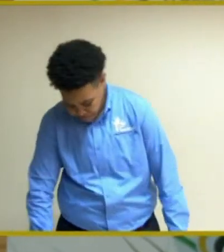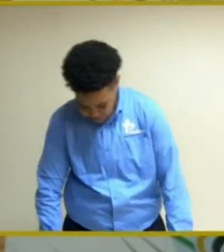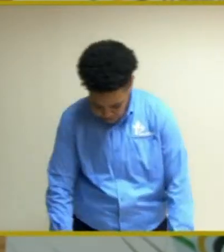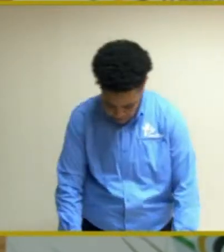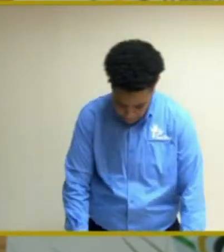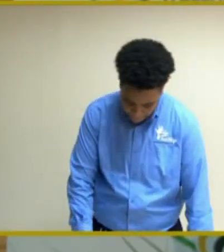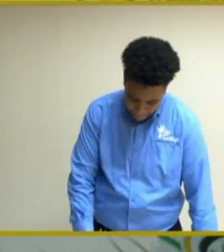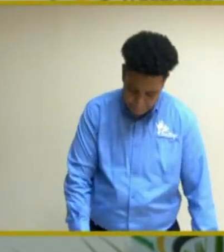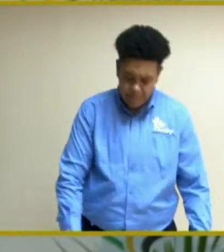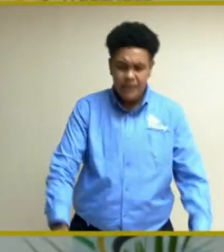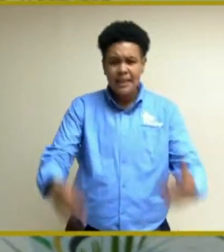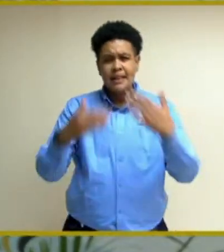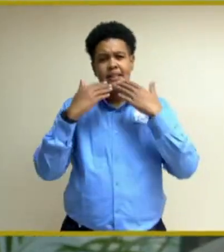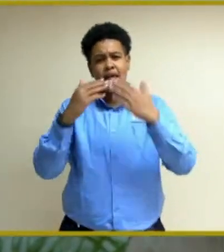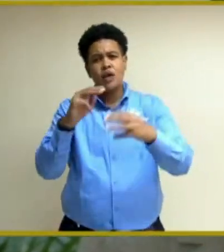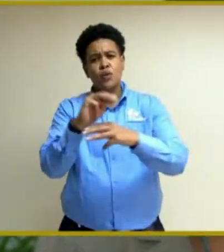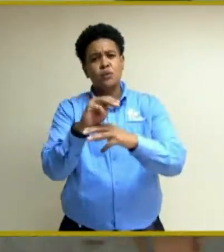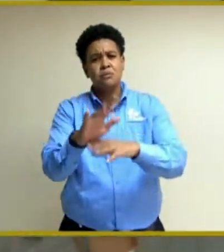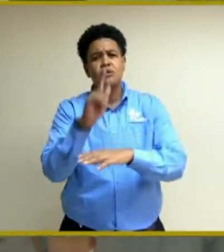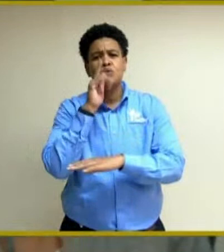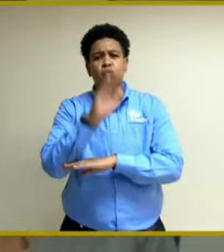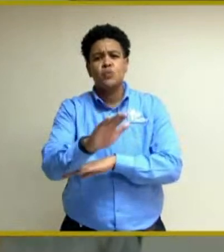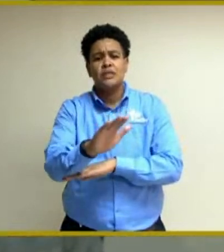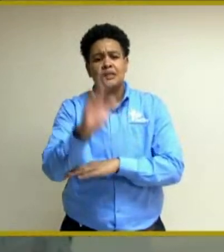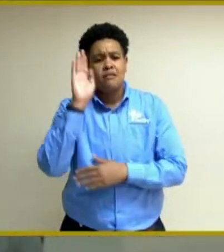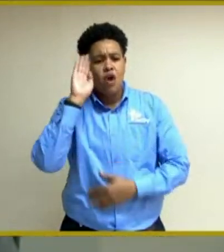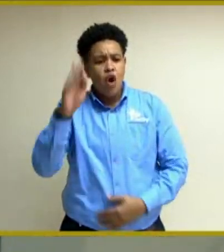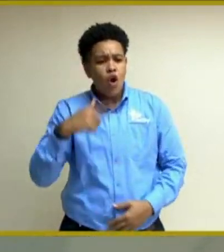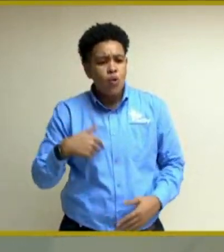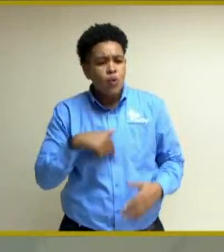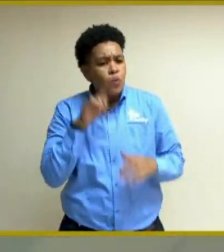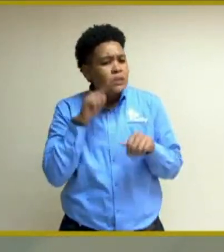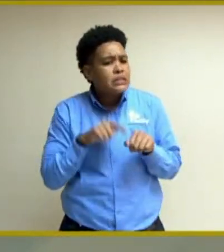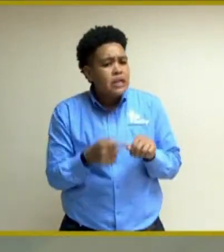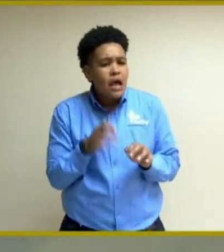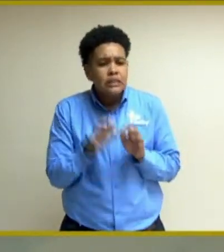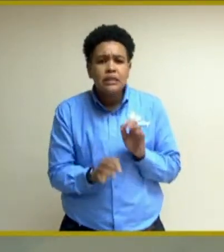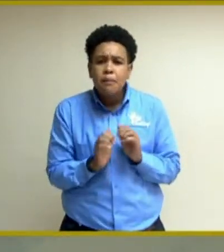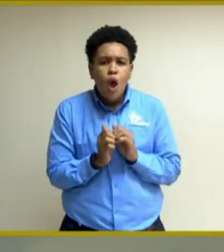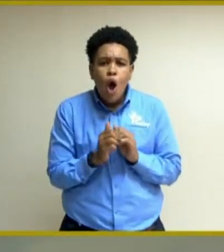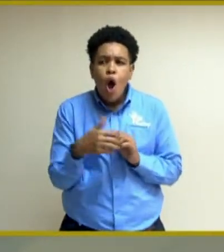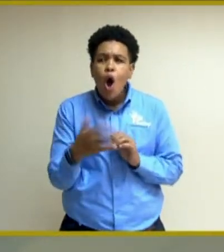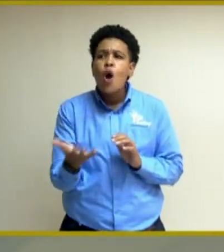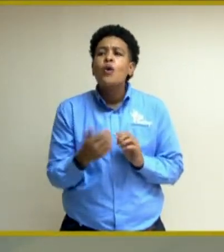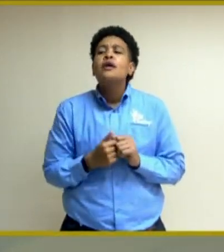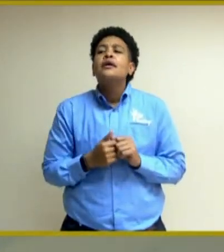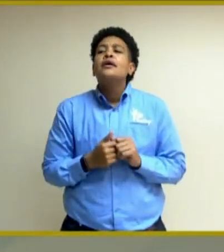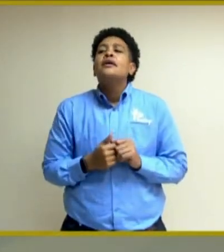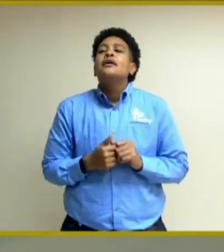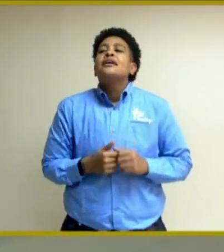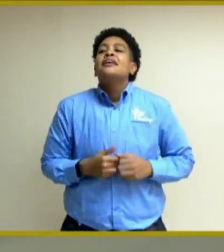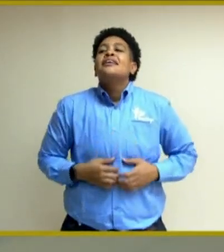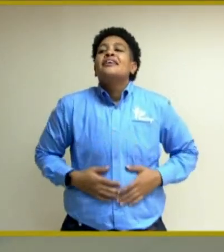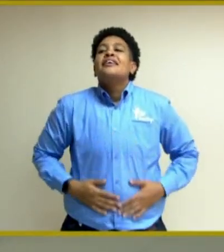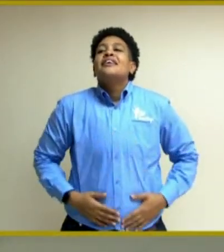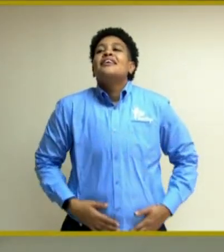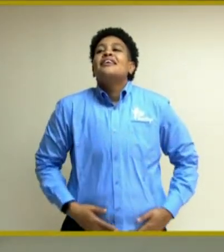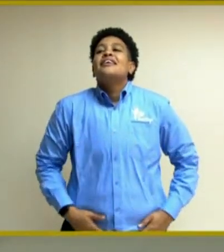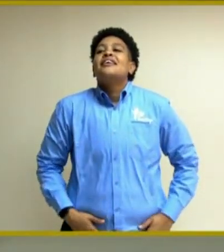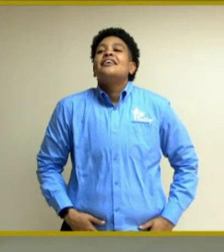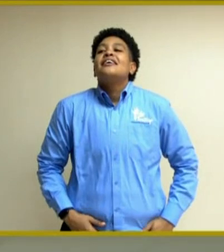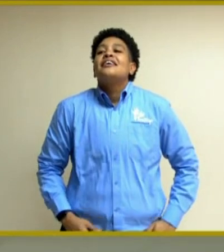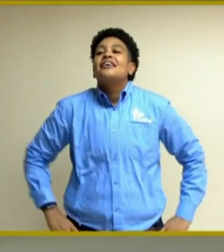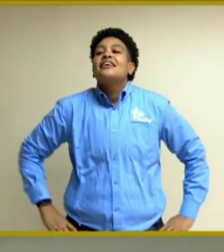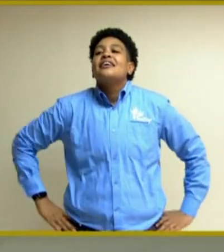Minister, good evening, everyone. We're going to start with, that's the last slide, yes,